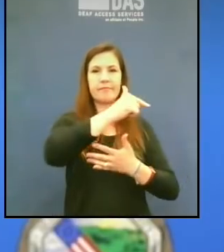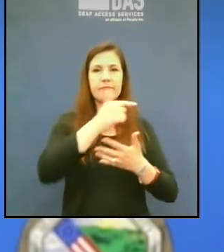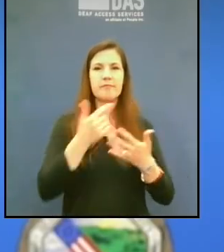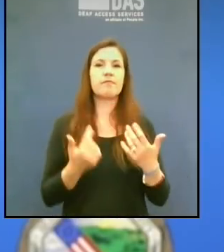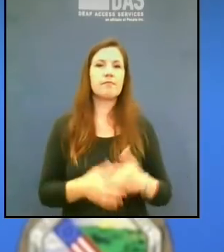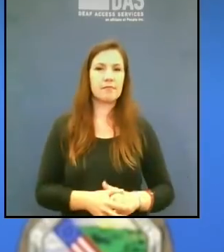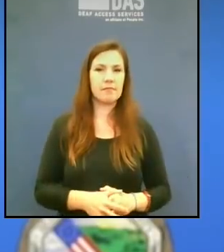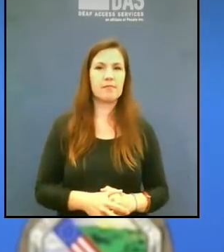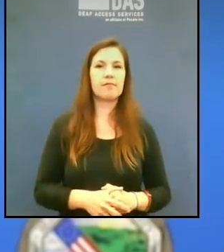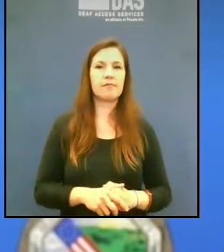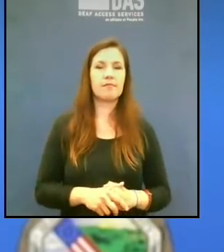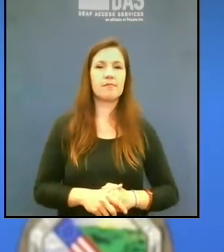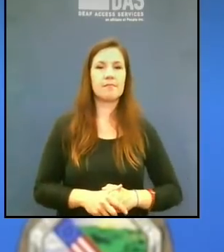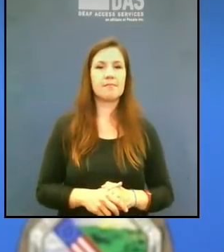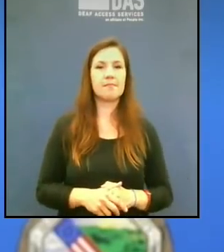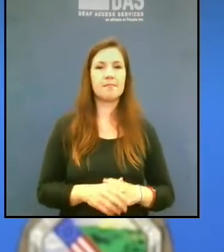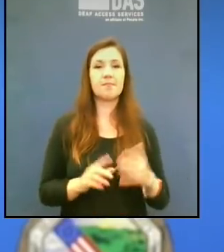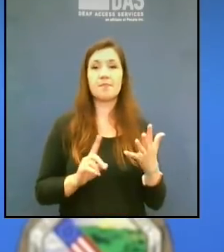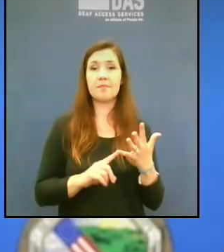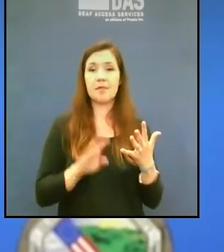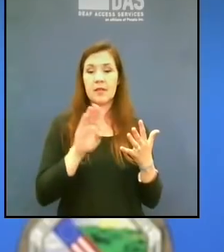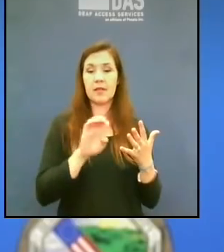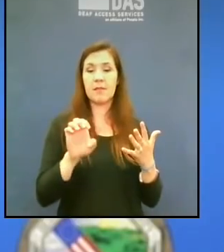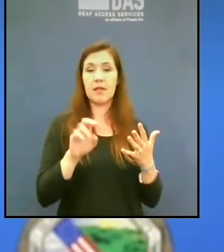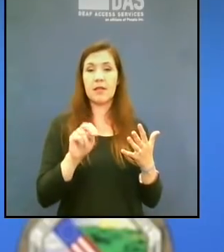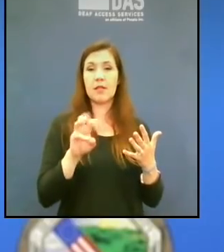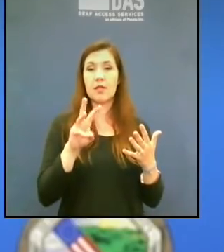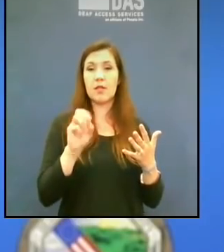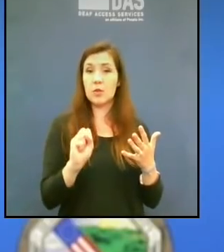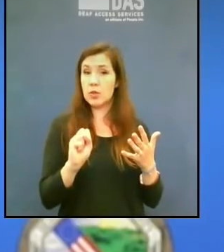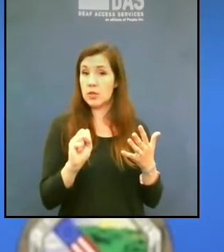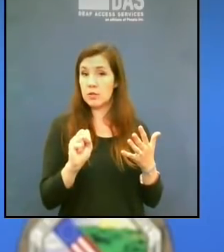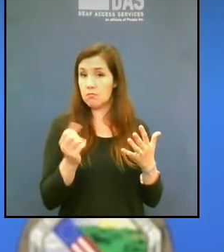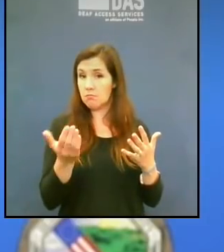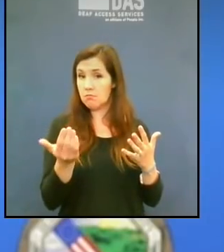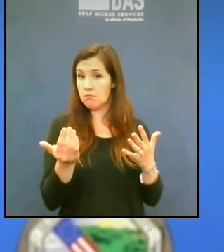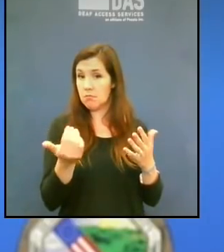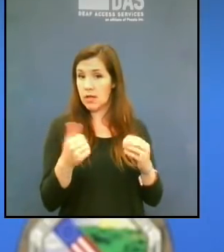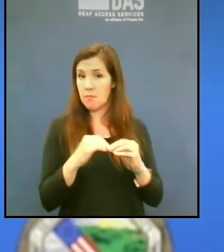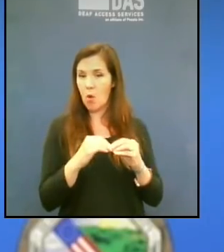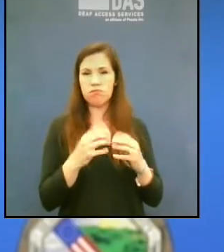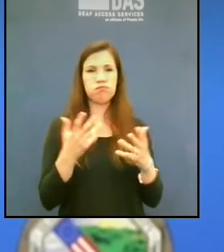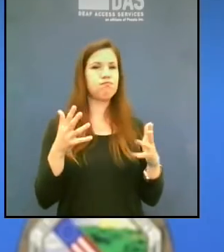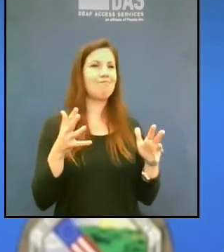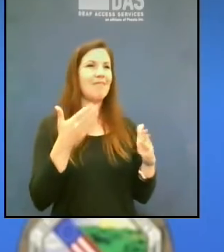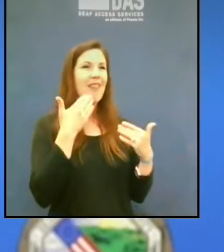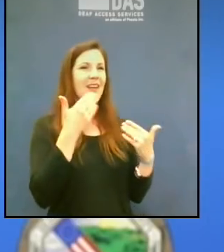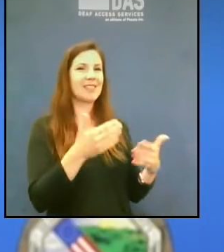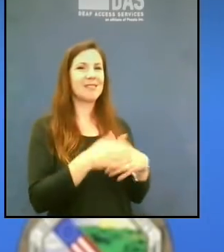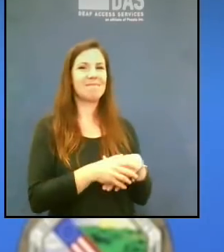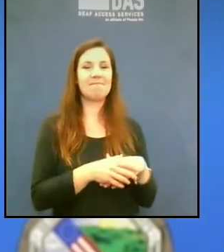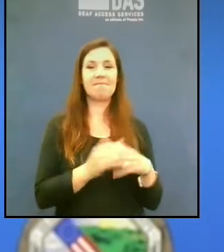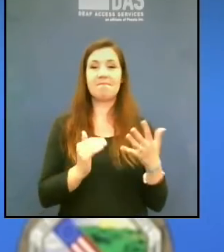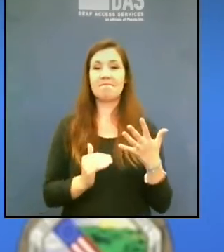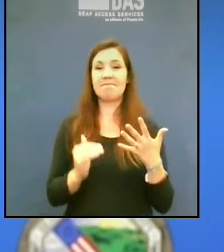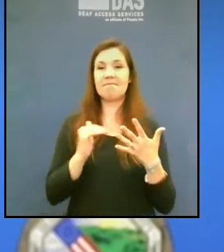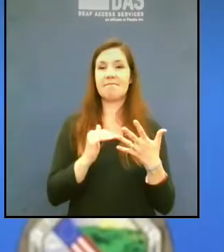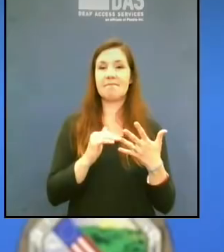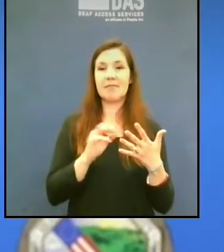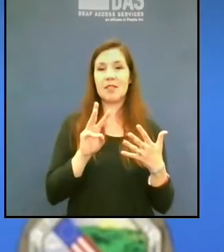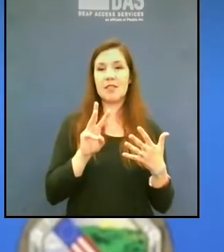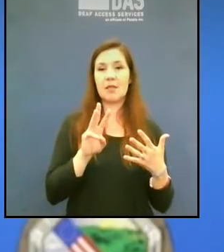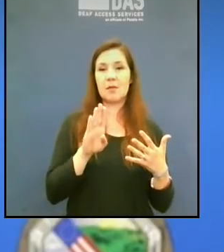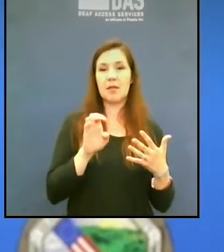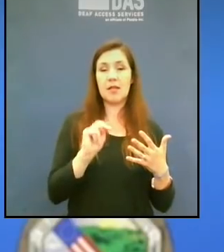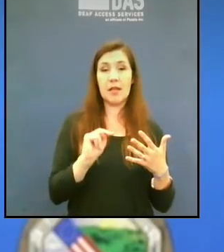of everybody if they would like. B News, Ethan Powers, do you have any more questions? I'm all set for today, Mark. Thanks. Okay.